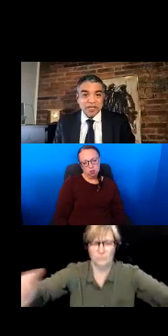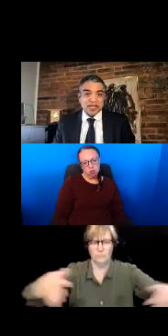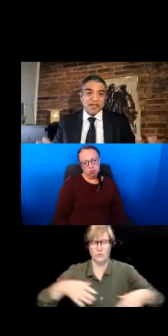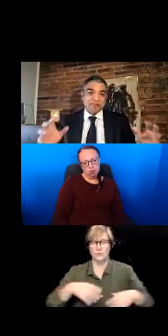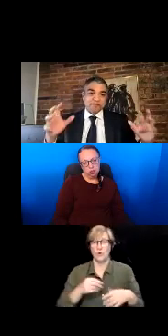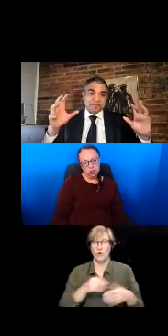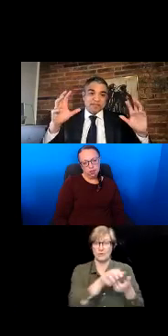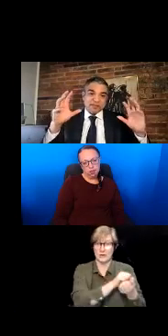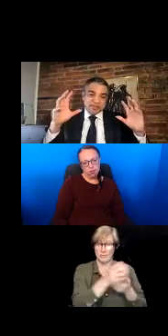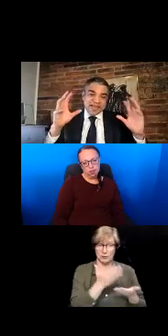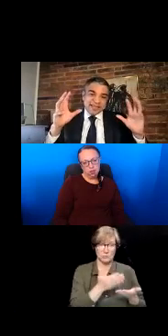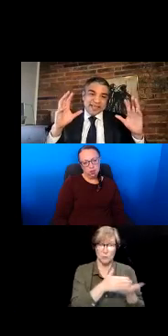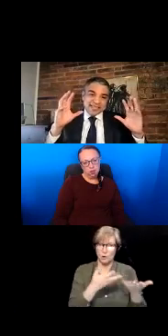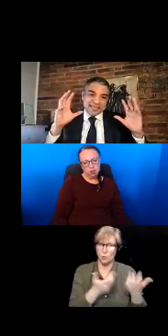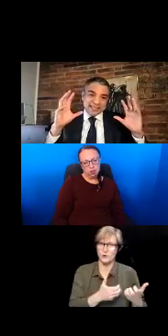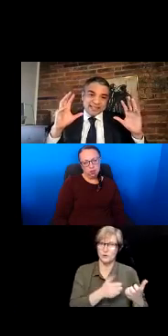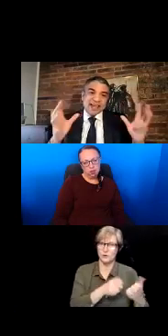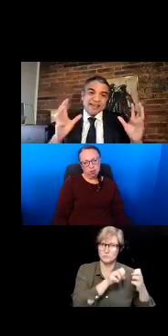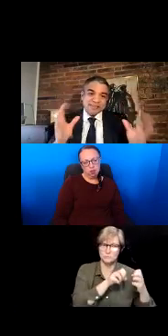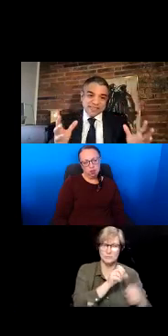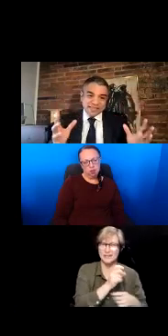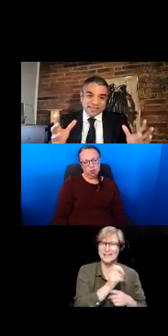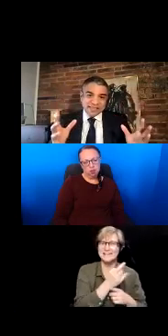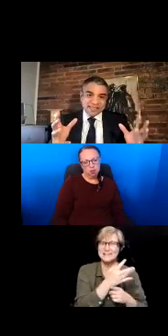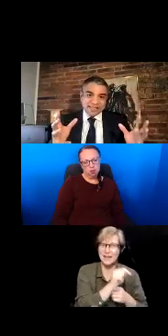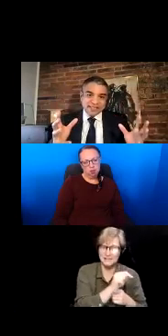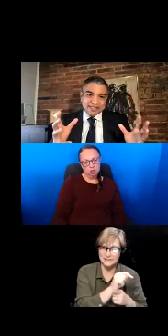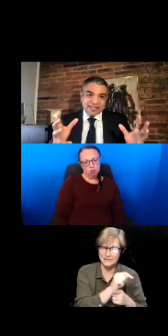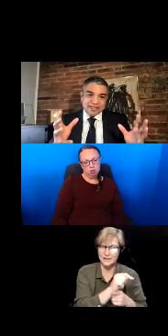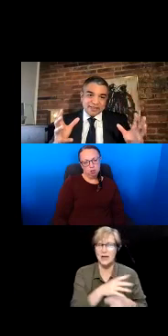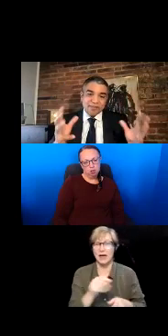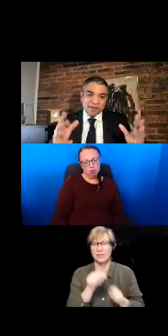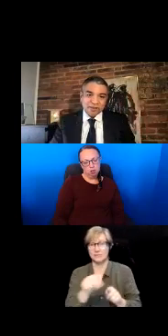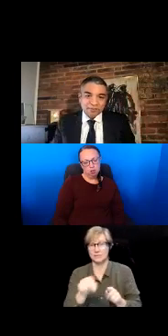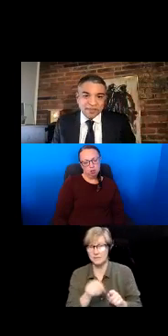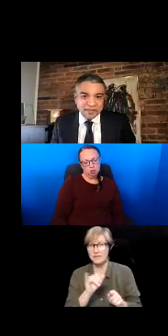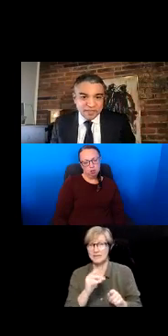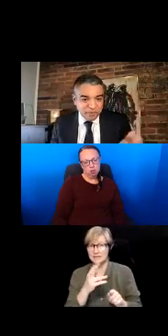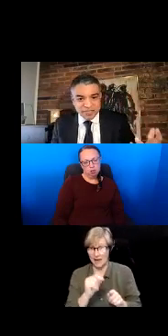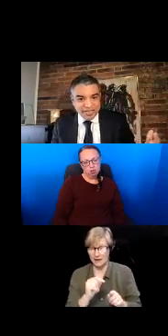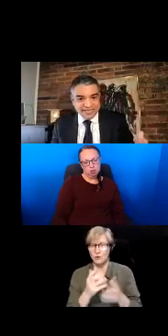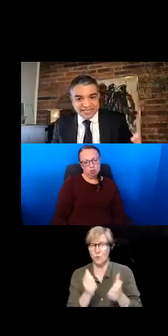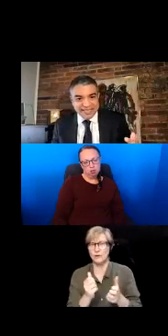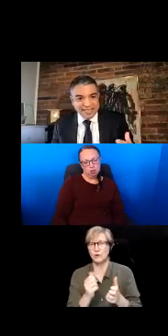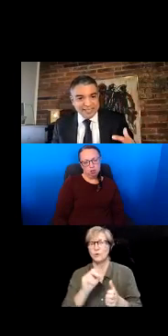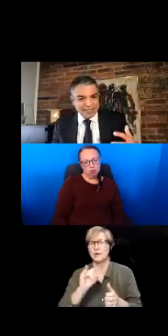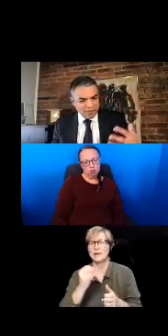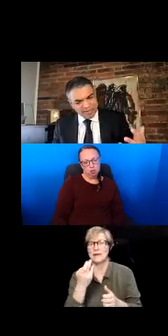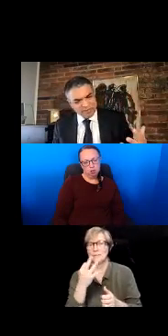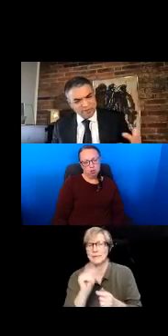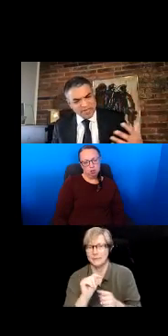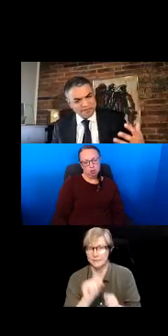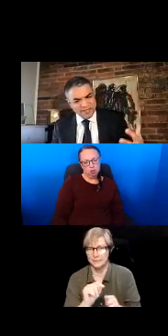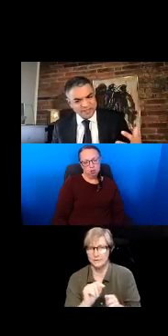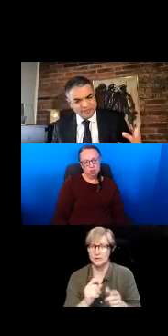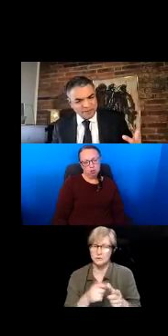So so that is the line of thinking that the model that supports this idea that the right